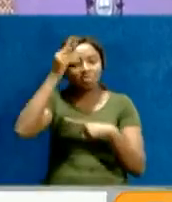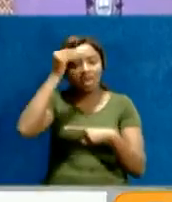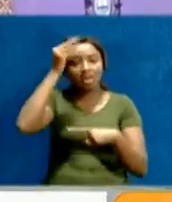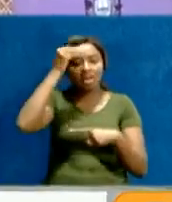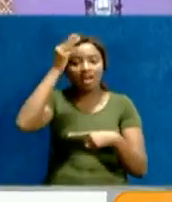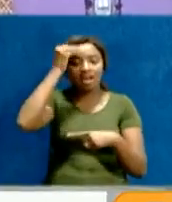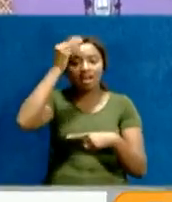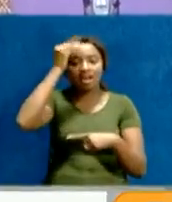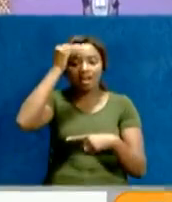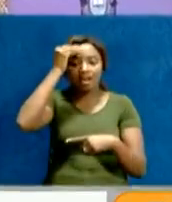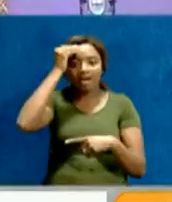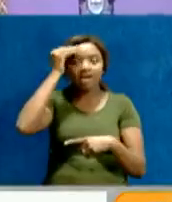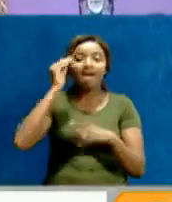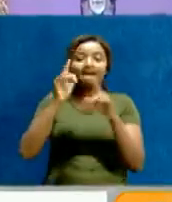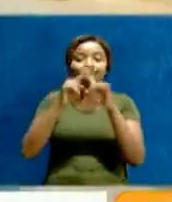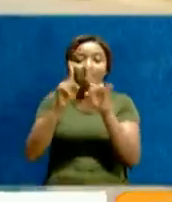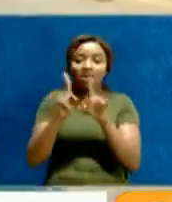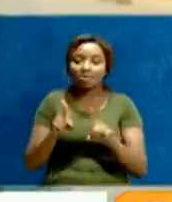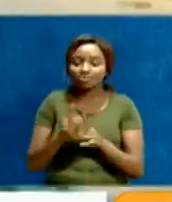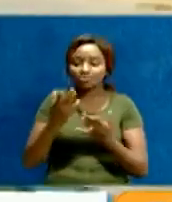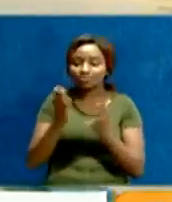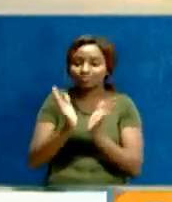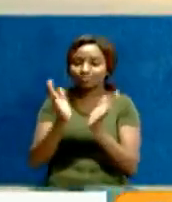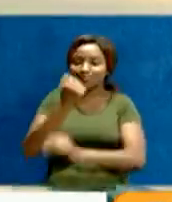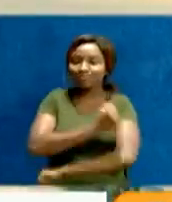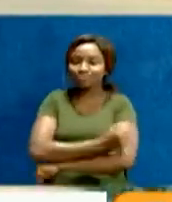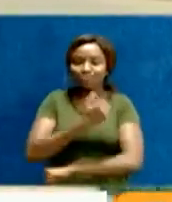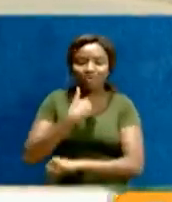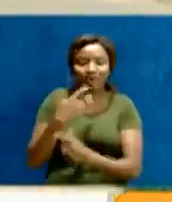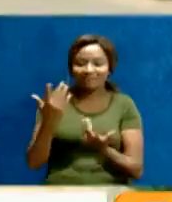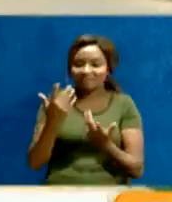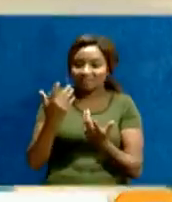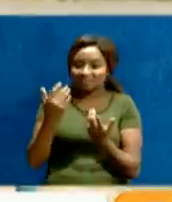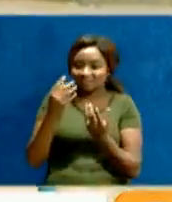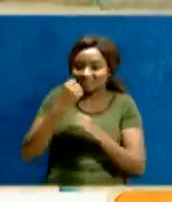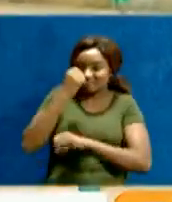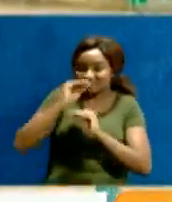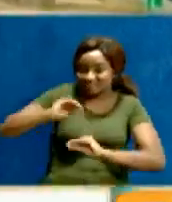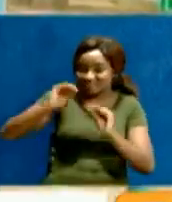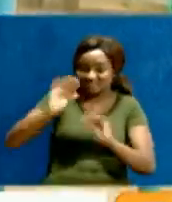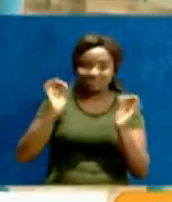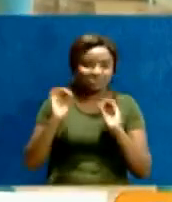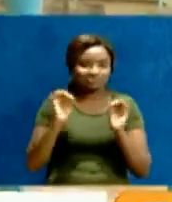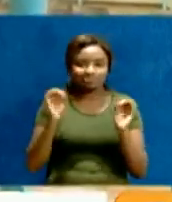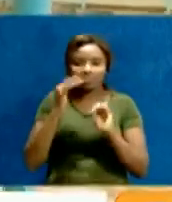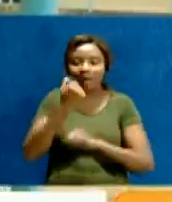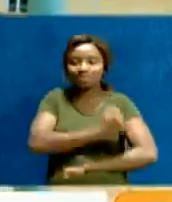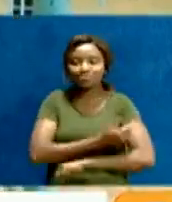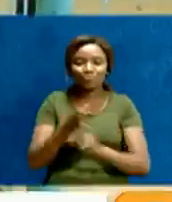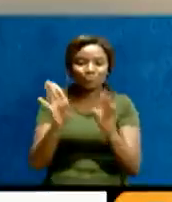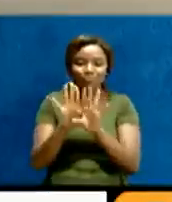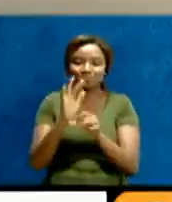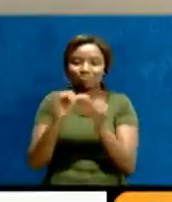However, the unspoken fact was that a majority of the public schools barely had any learning take place after schools were shut in March due to